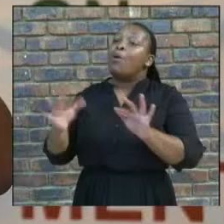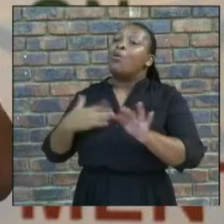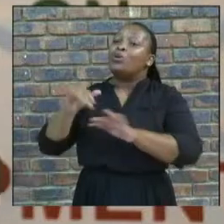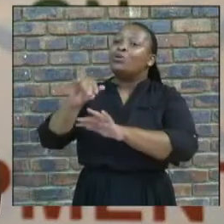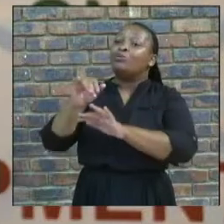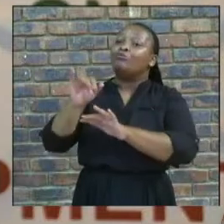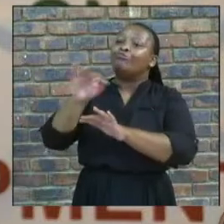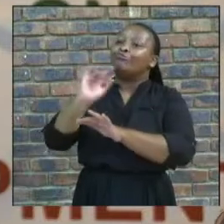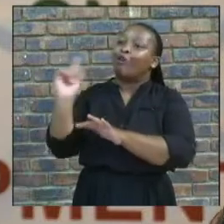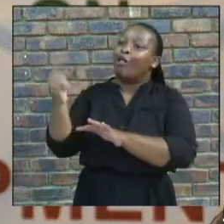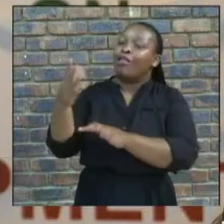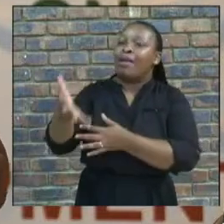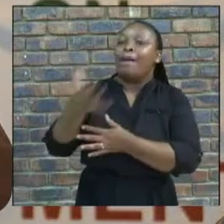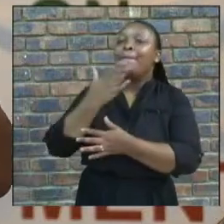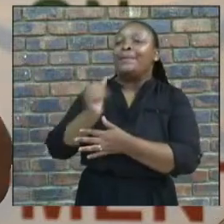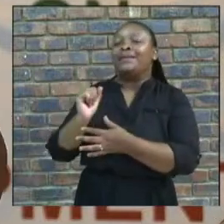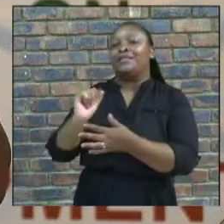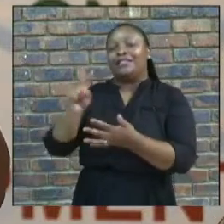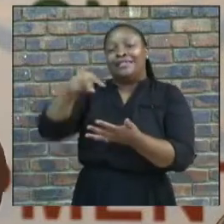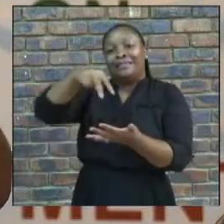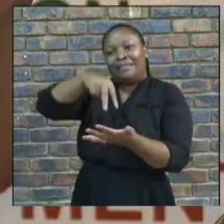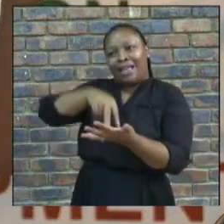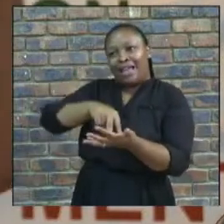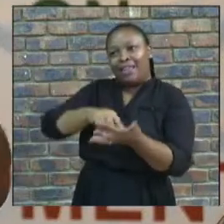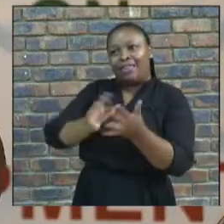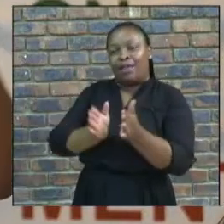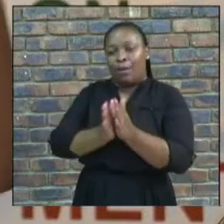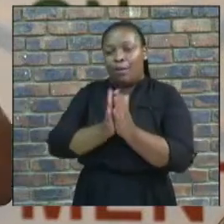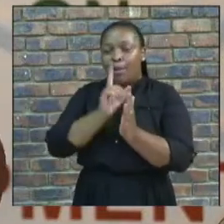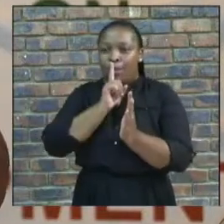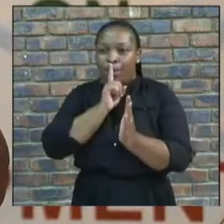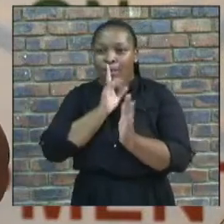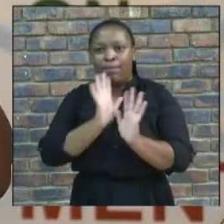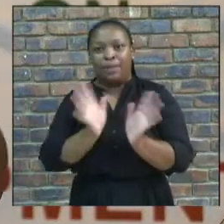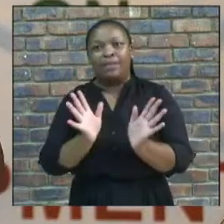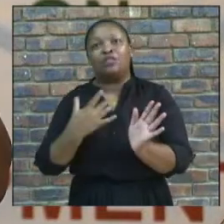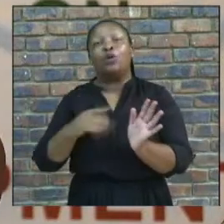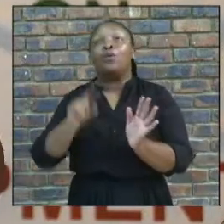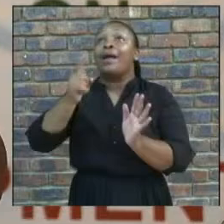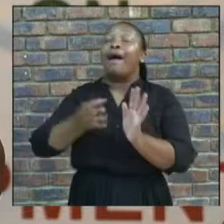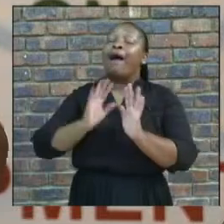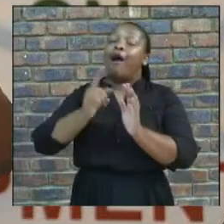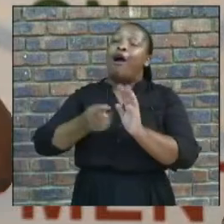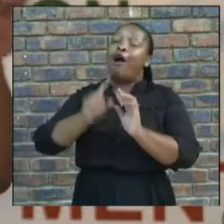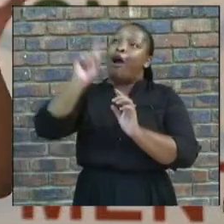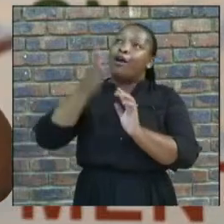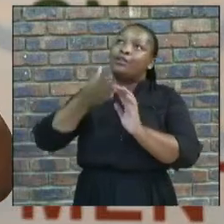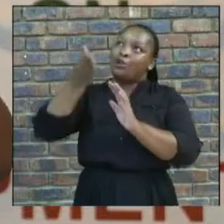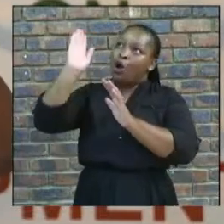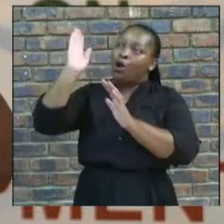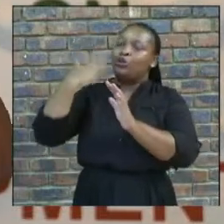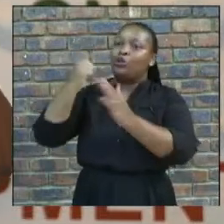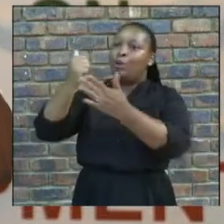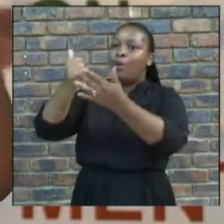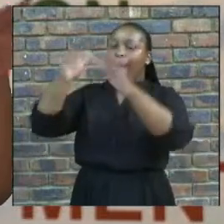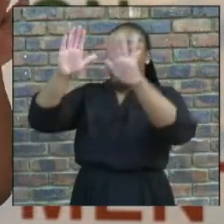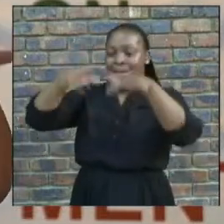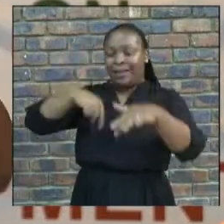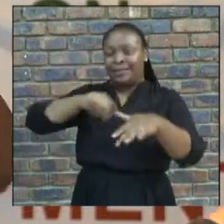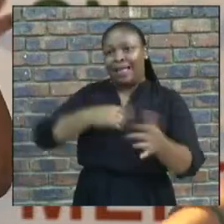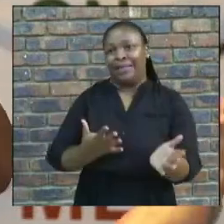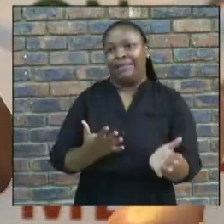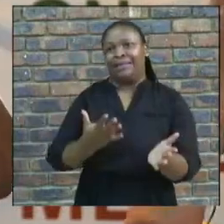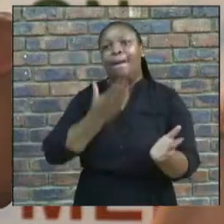ka boikokobetso, and everything that we asking the Almighty to do for us. A re rase, silent